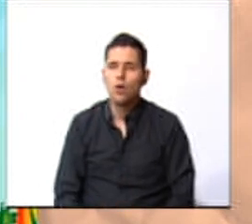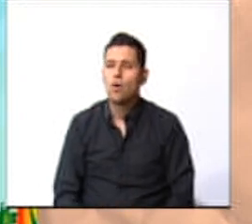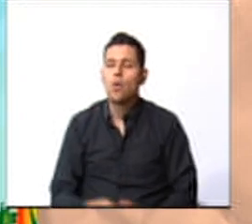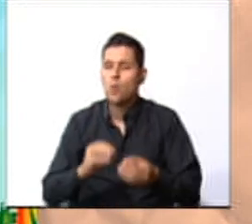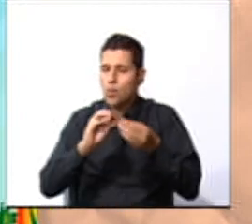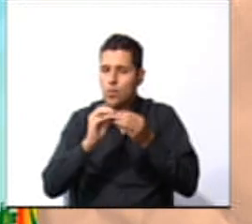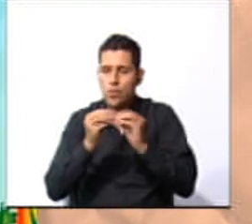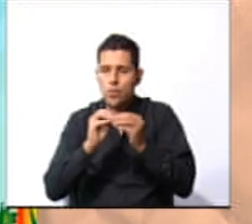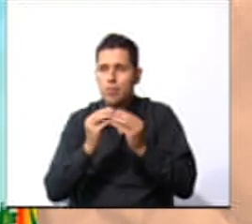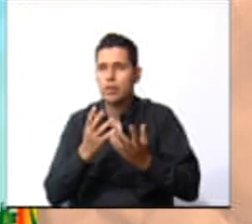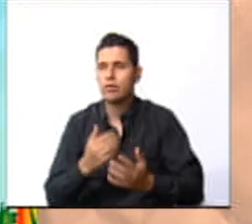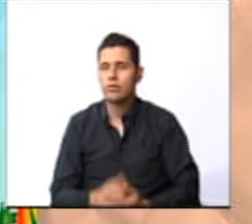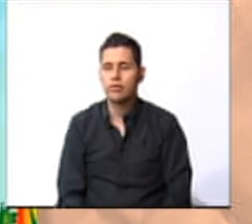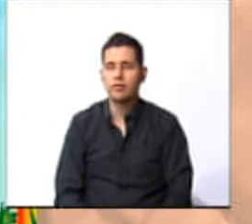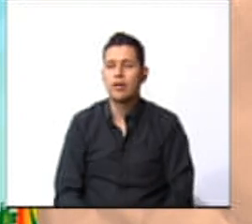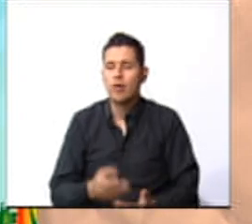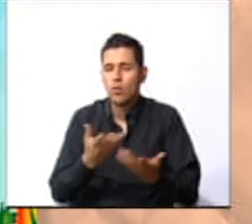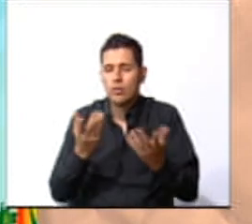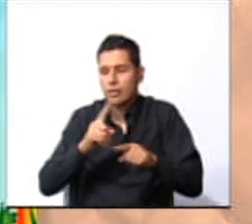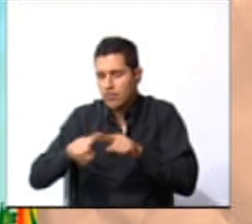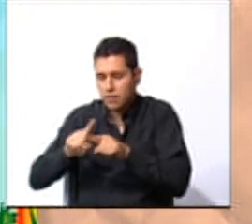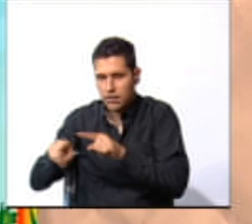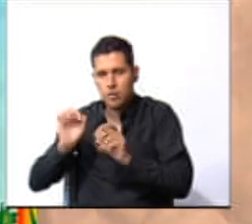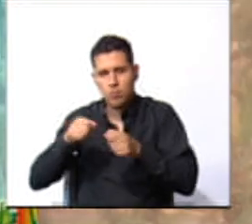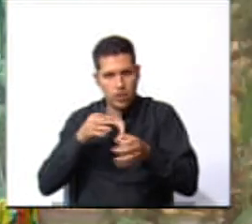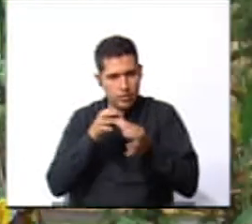are called adjectives.